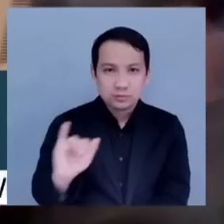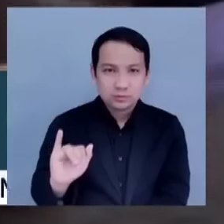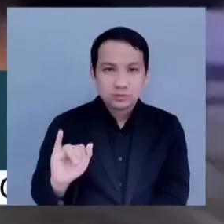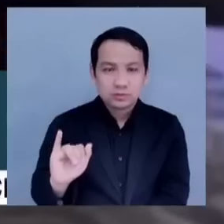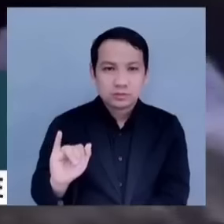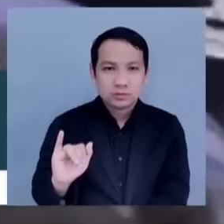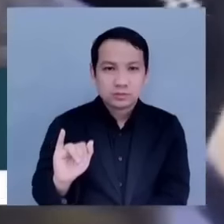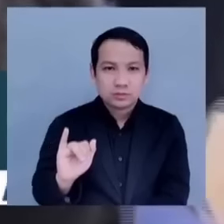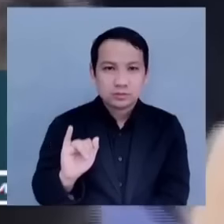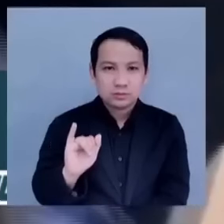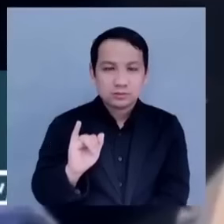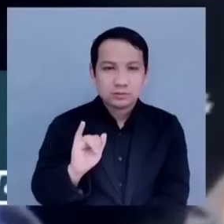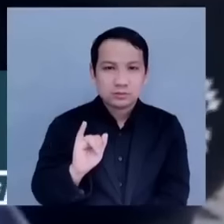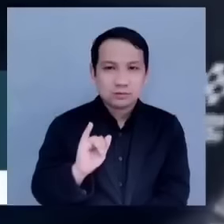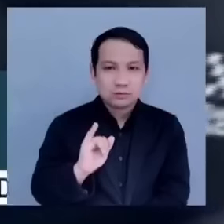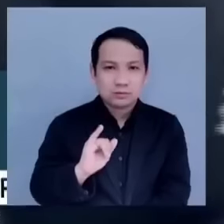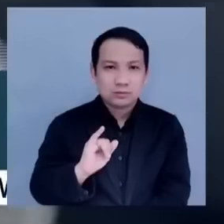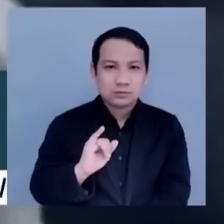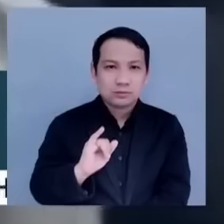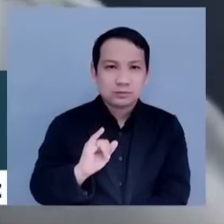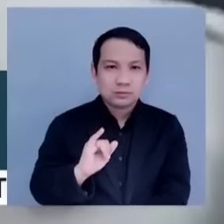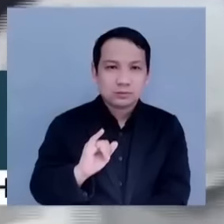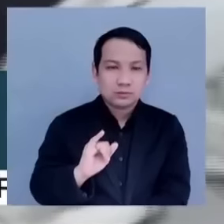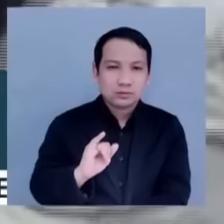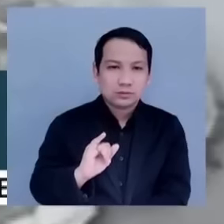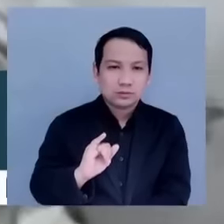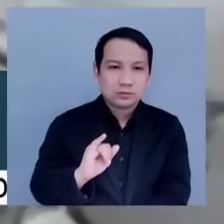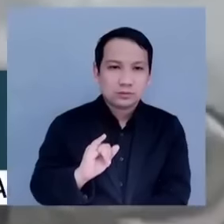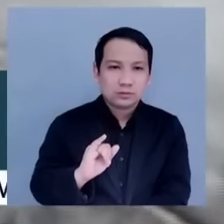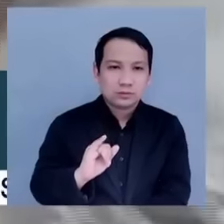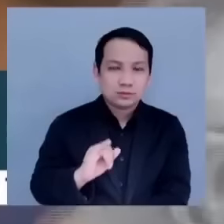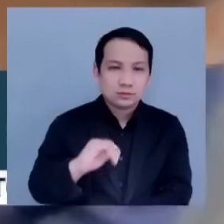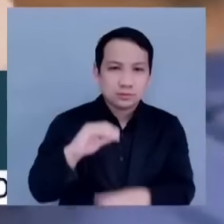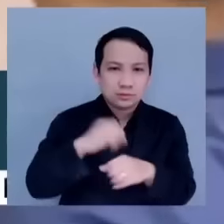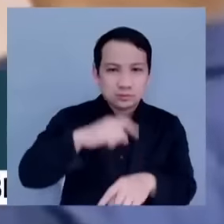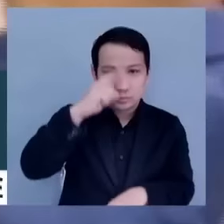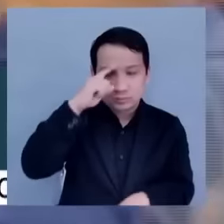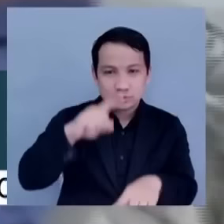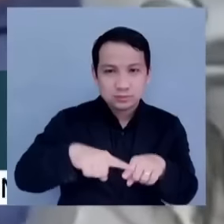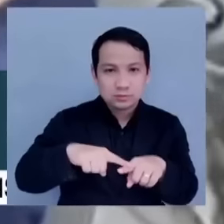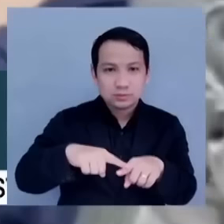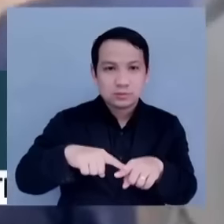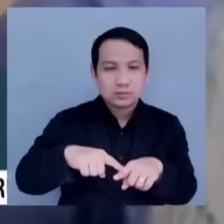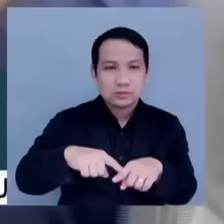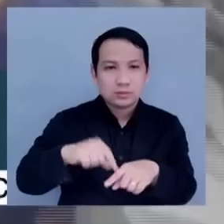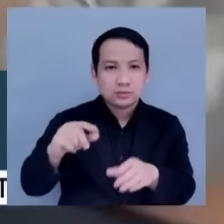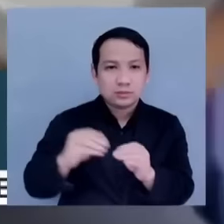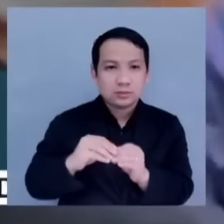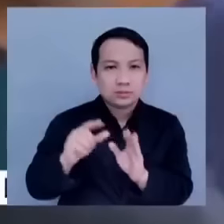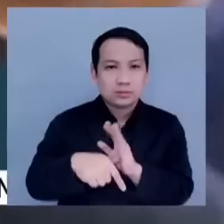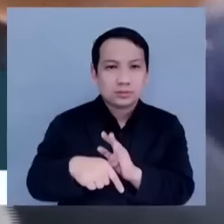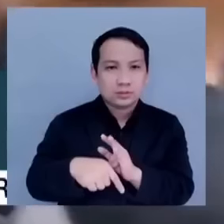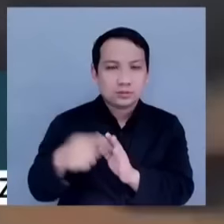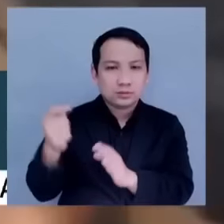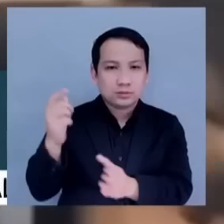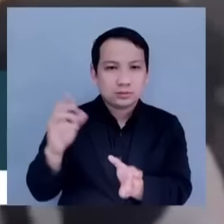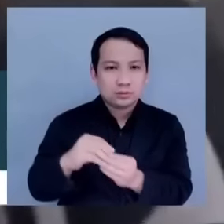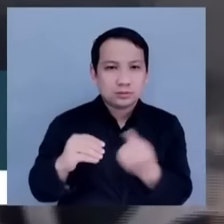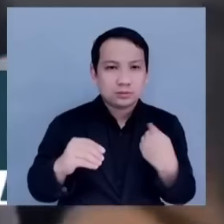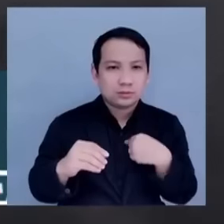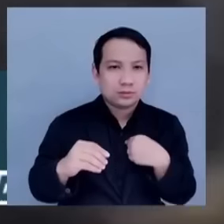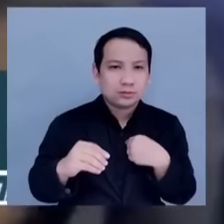arresting the dismissed town mayor in her rented apartment in Tangerang City late Tuesday. Goh's arrest came